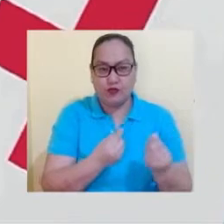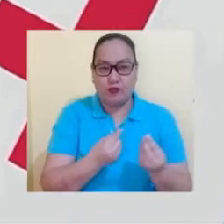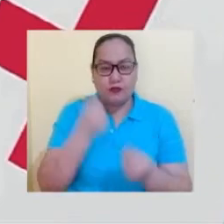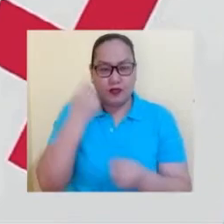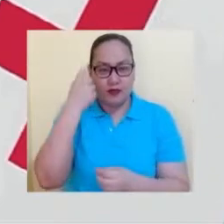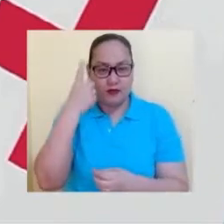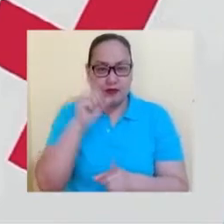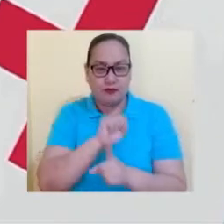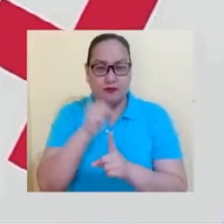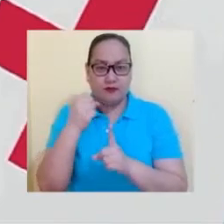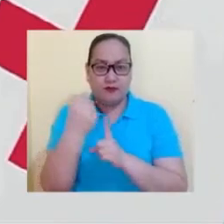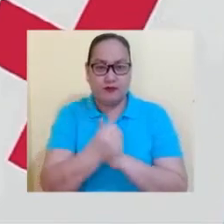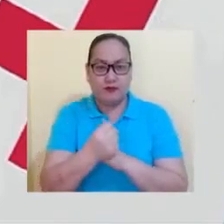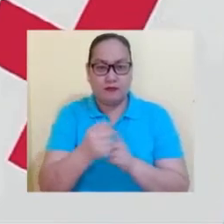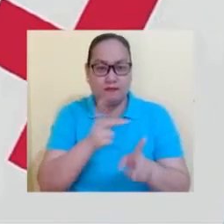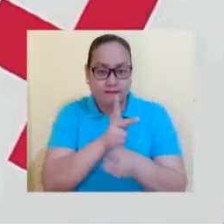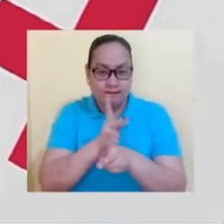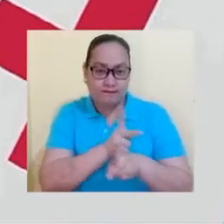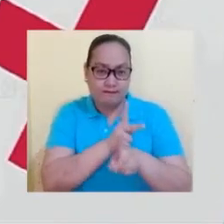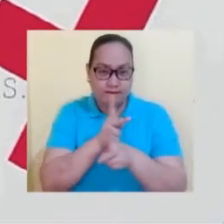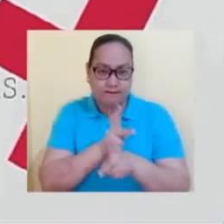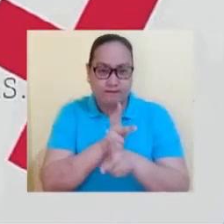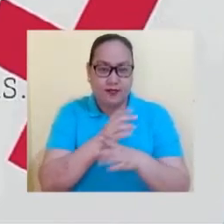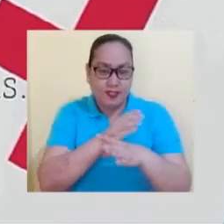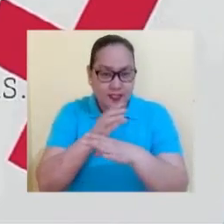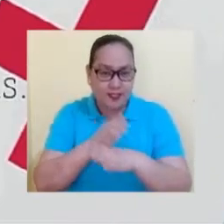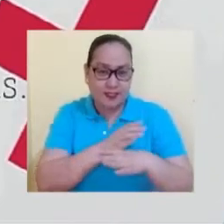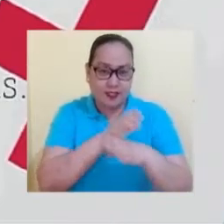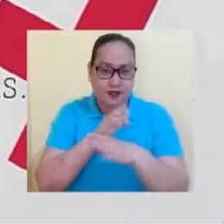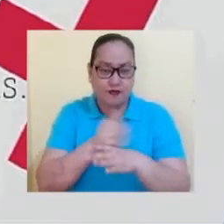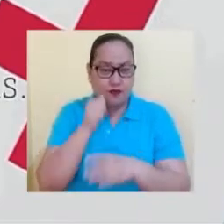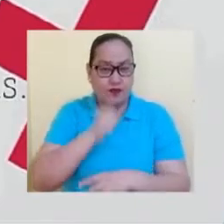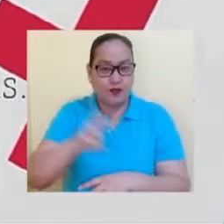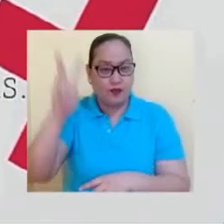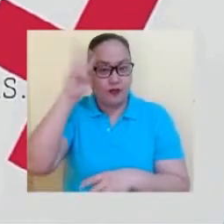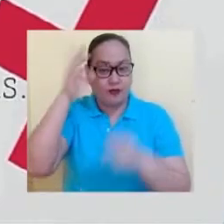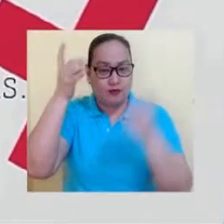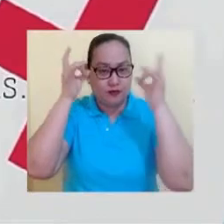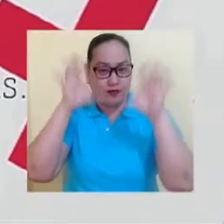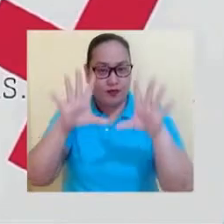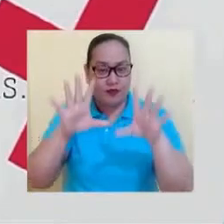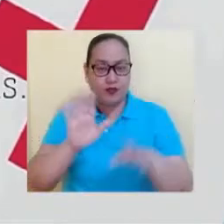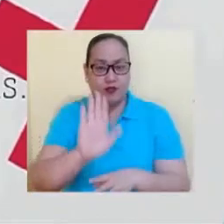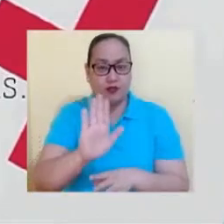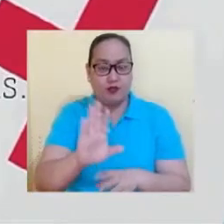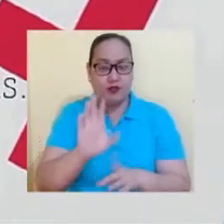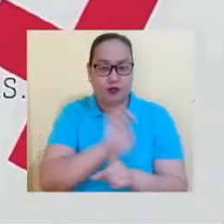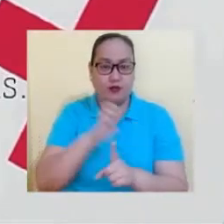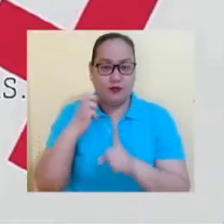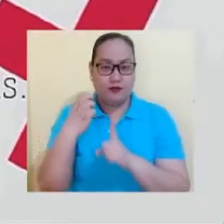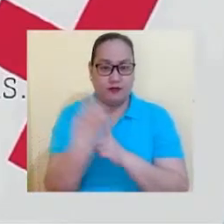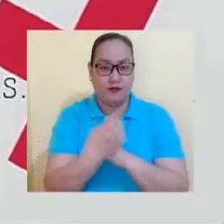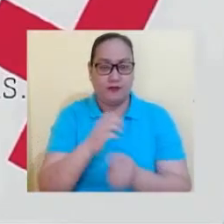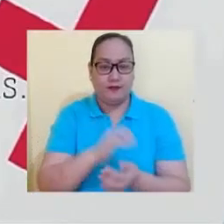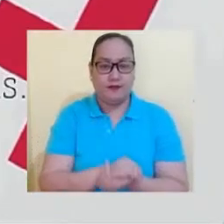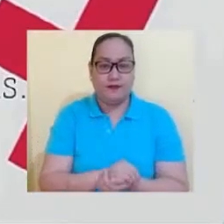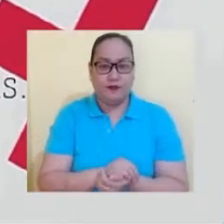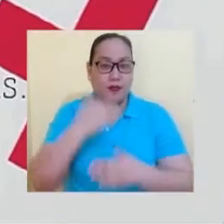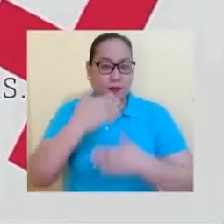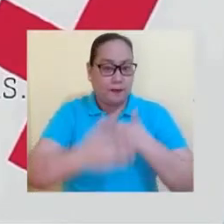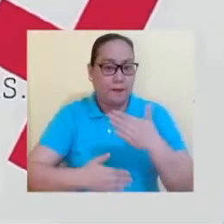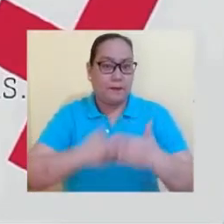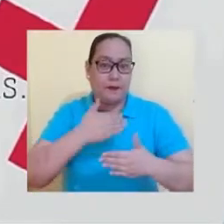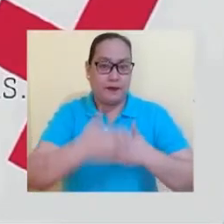the situation, being cautious or aware with the hazards in your immediate environment.